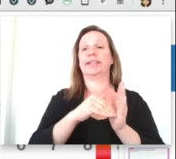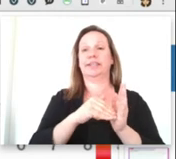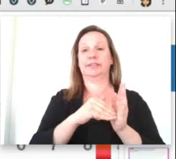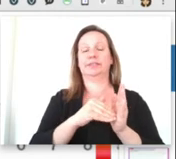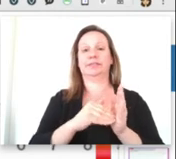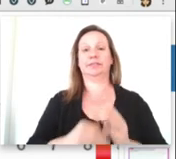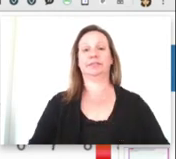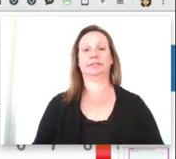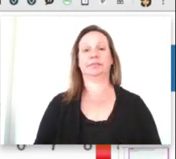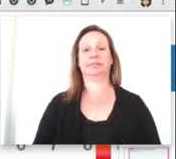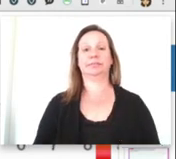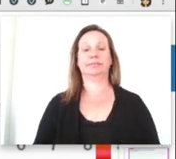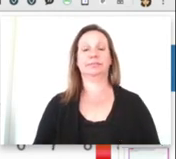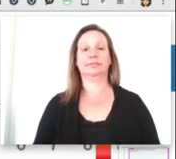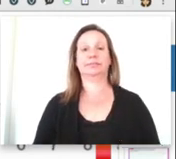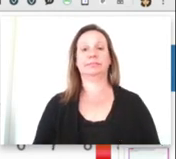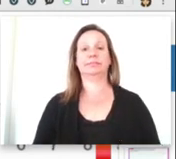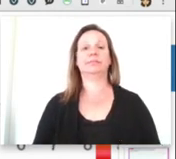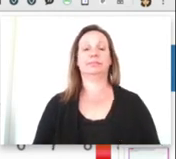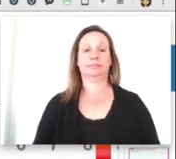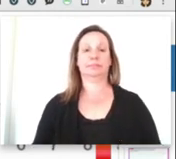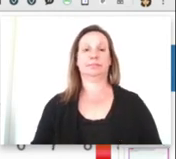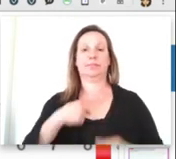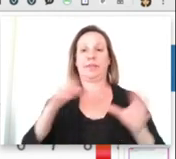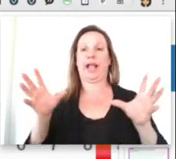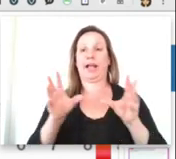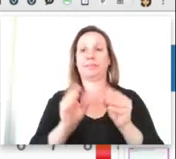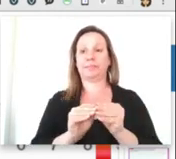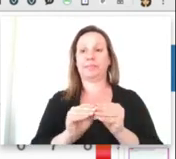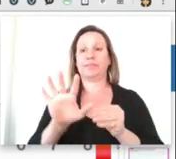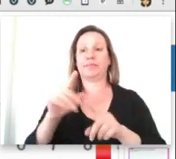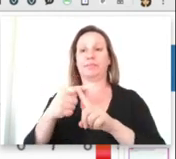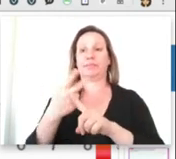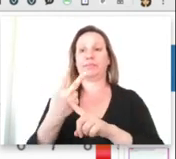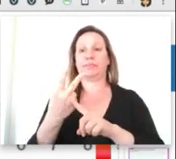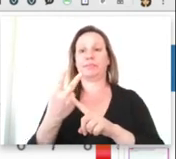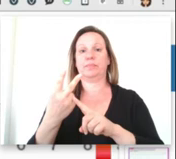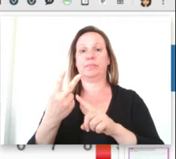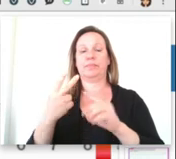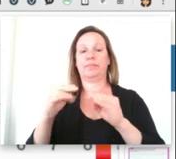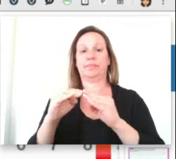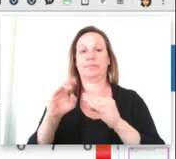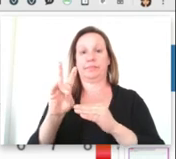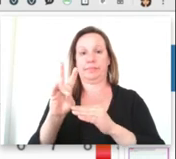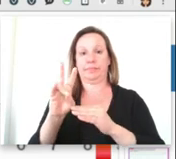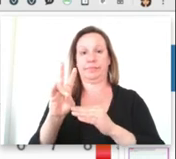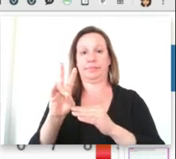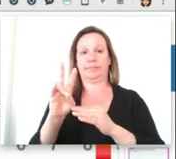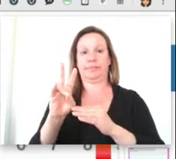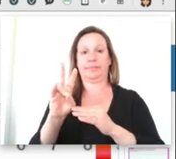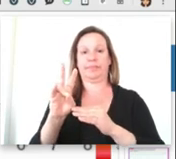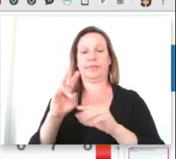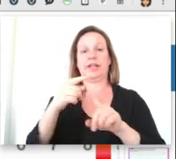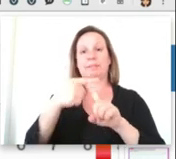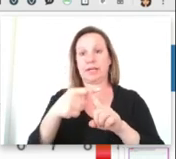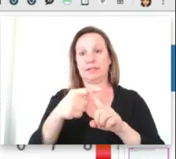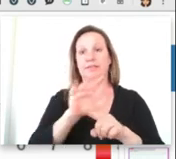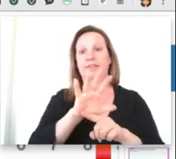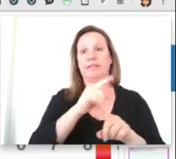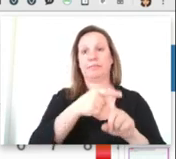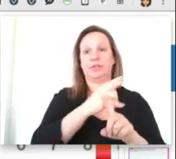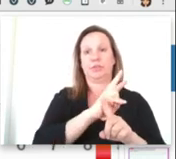plus 2. I'm going to go ahead and add those up. 5 plus 2 is 7. Plus